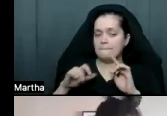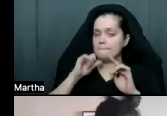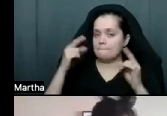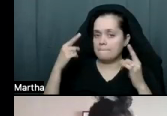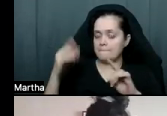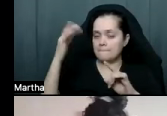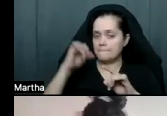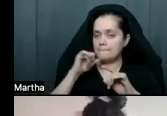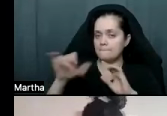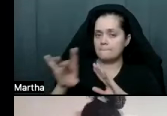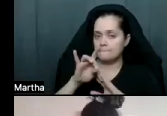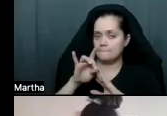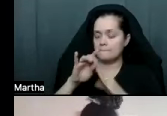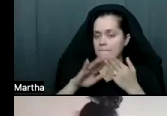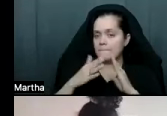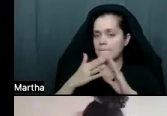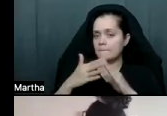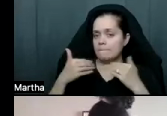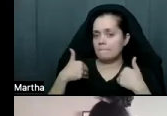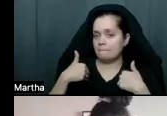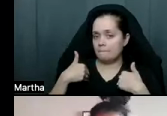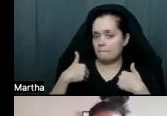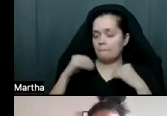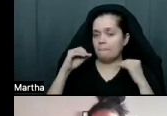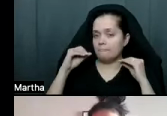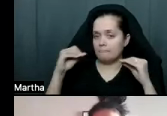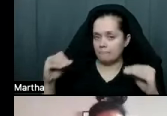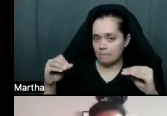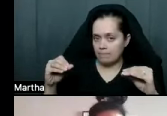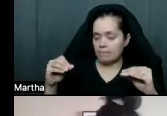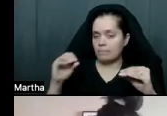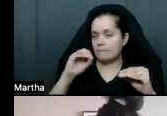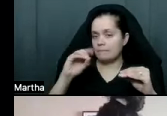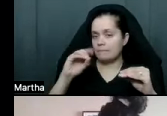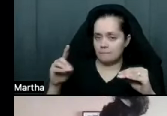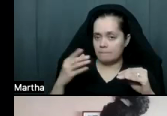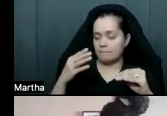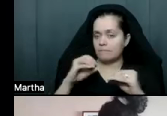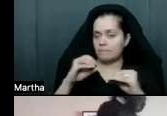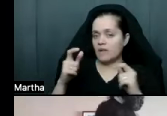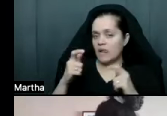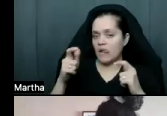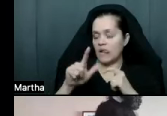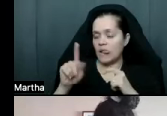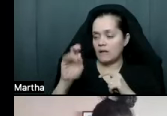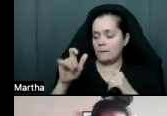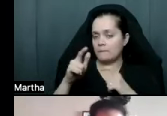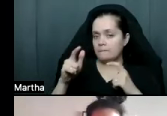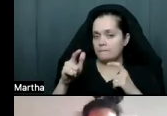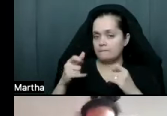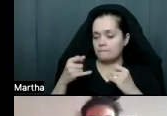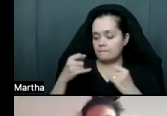Why didn't he choose a city that has no odd features, no huge lake, no big